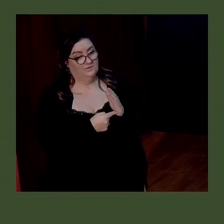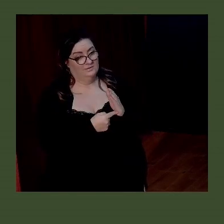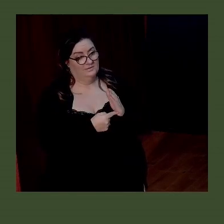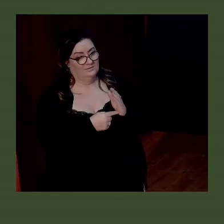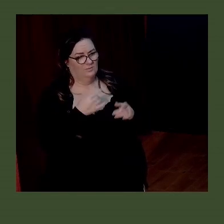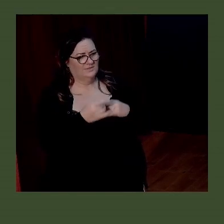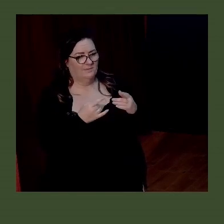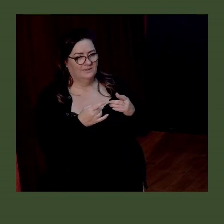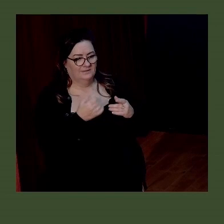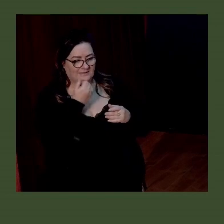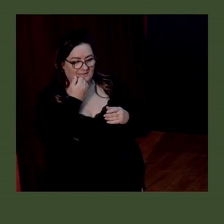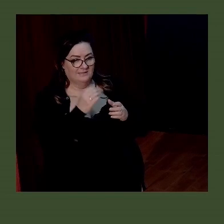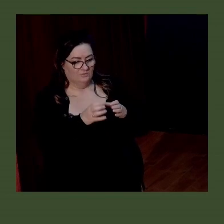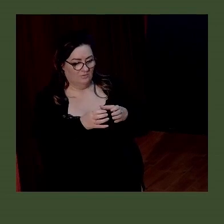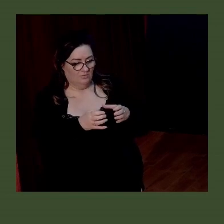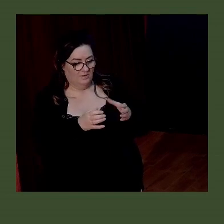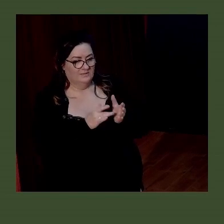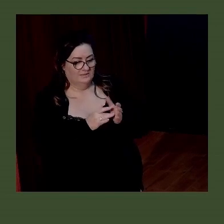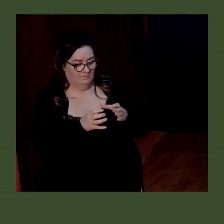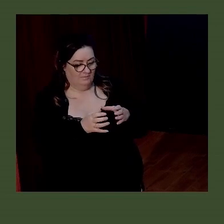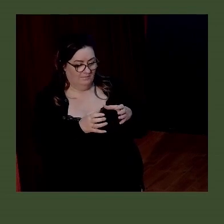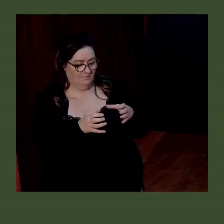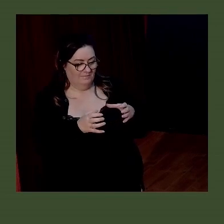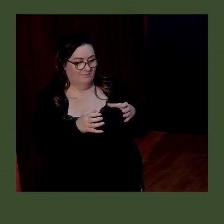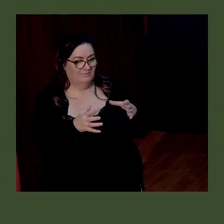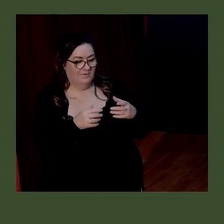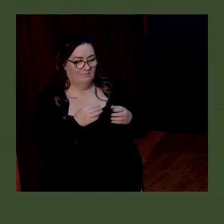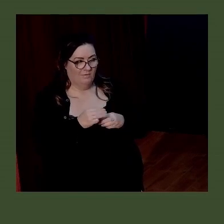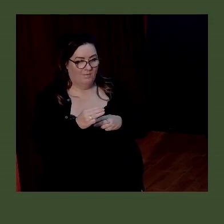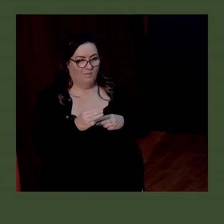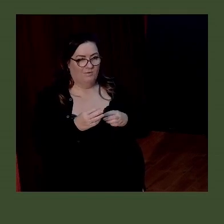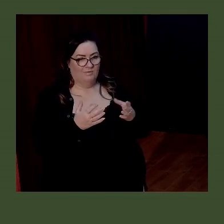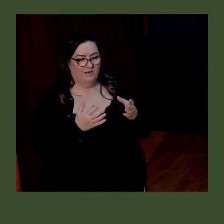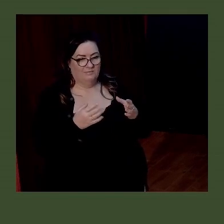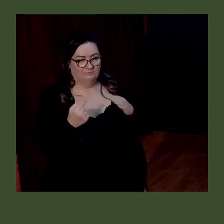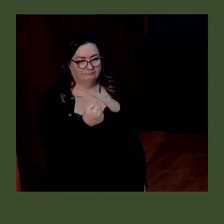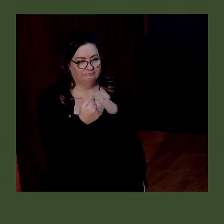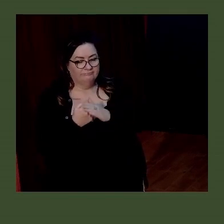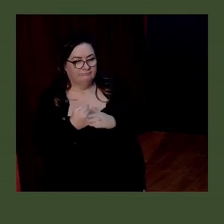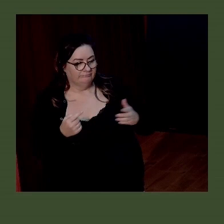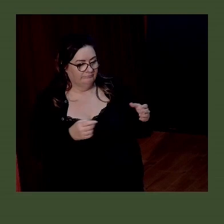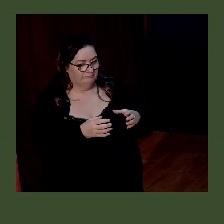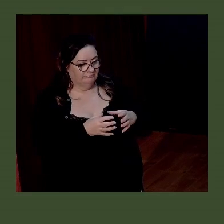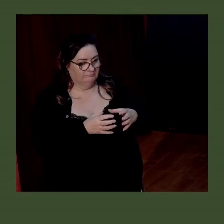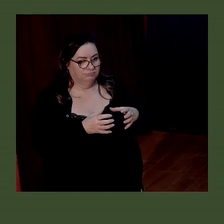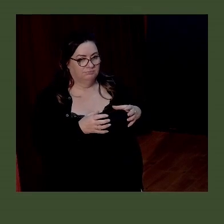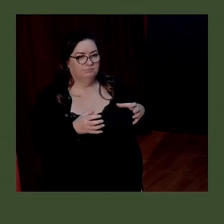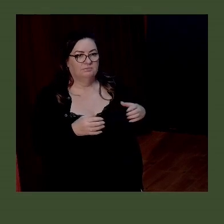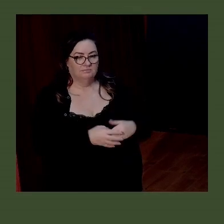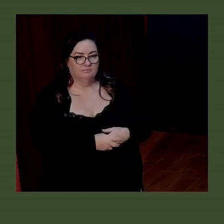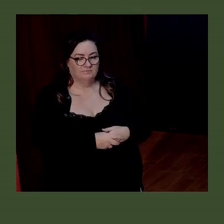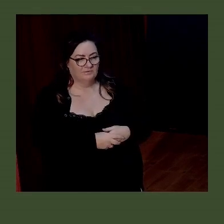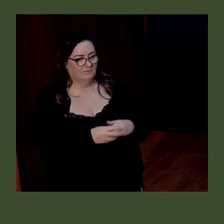What's happening? The city is growing. The city is still growing, and it's still growing by in-migration. So it has been likened